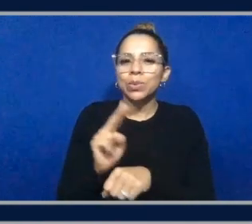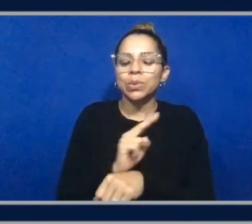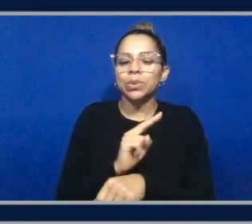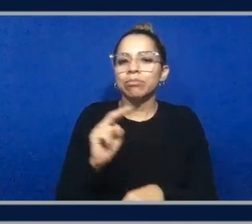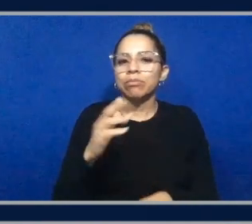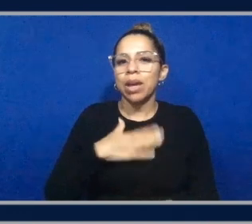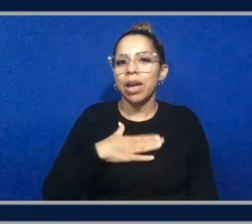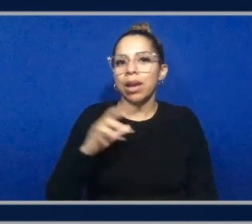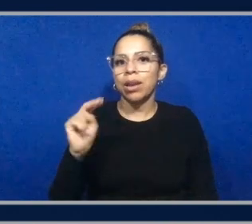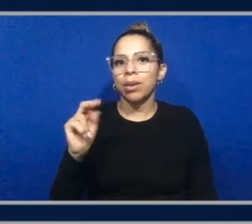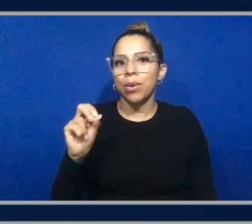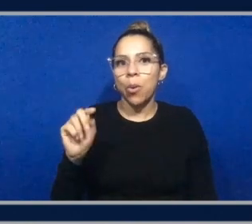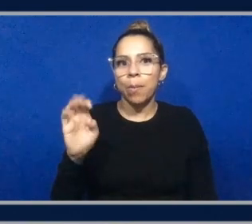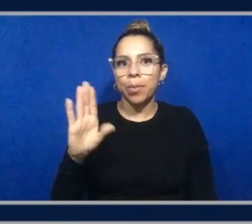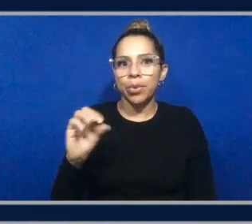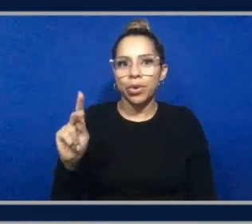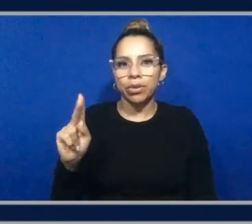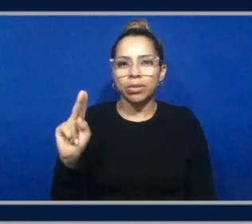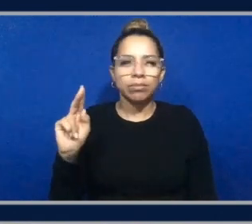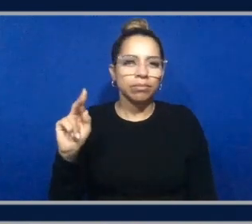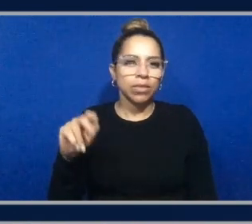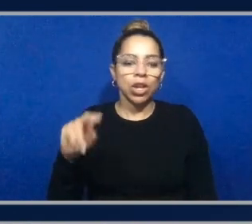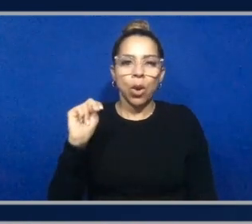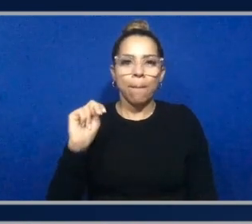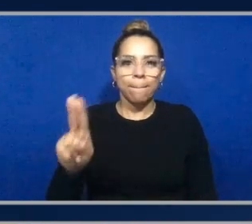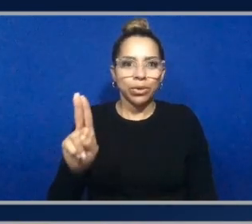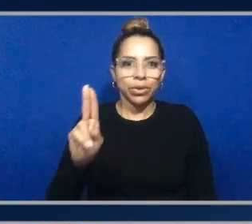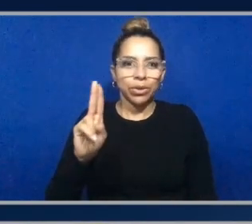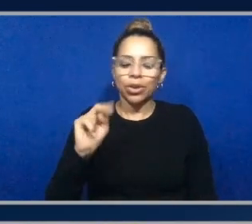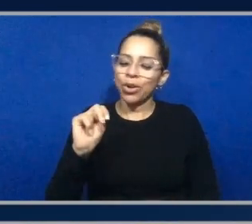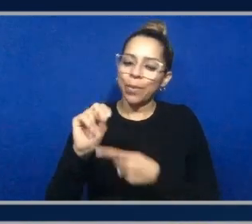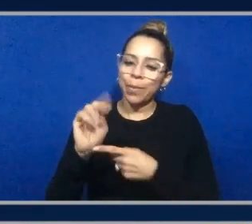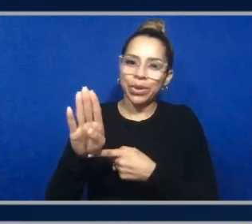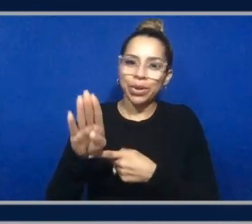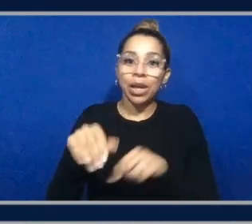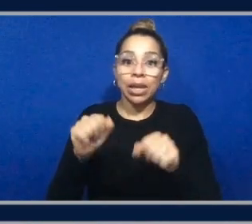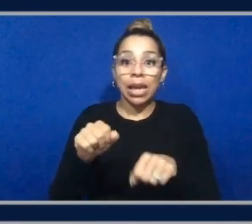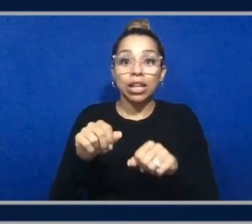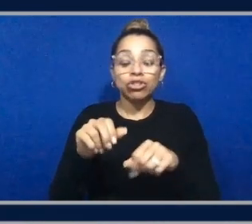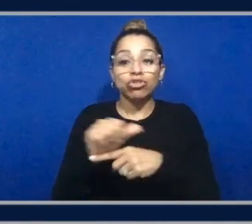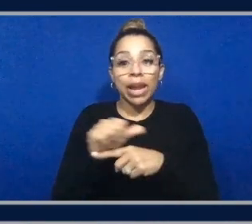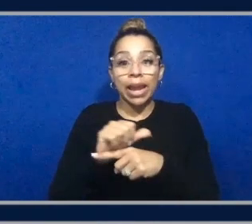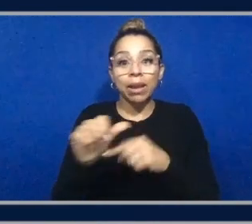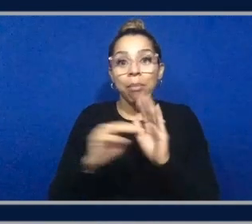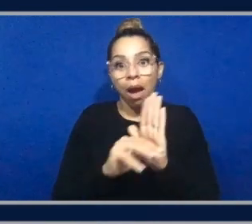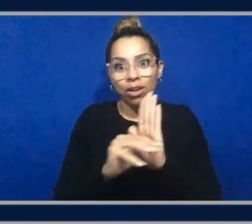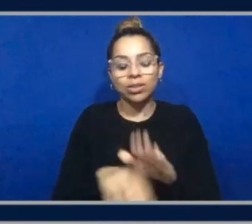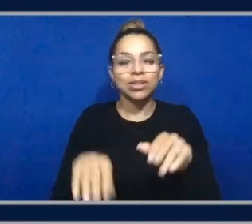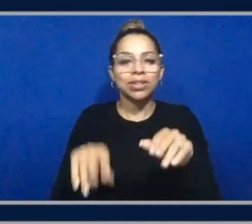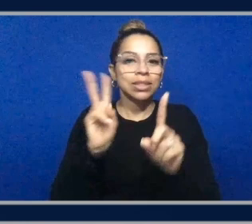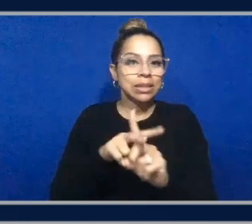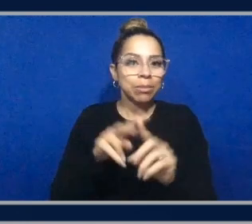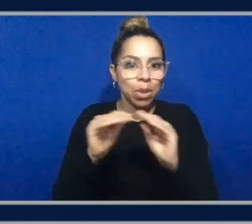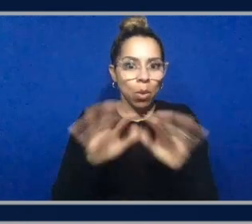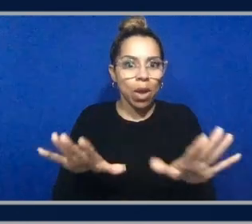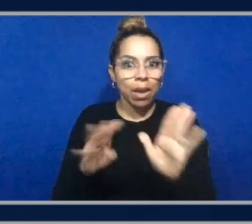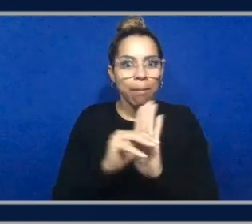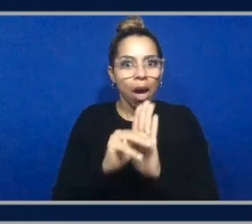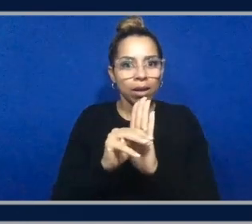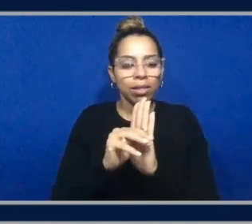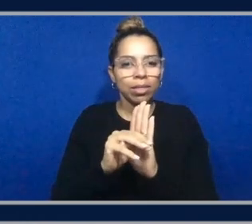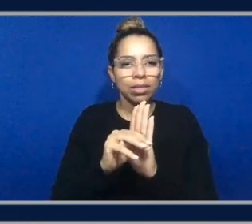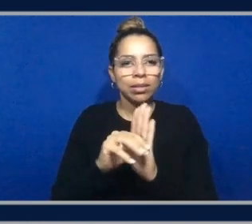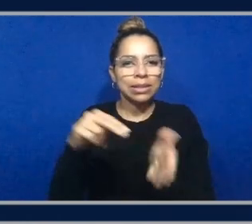to essentially do exploratory data analysis, train models, deploy models to endpoints. One of the cool things